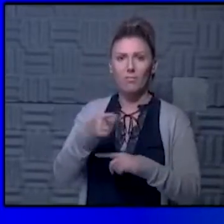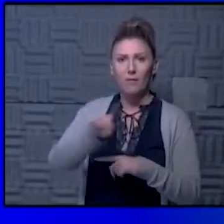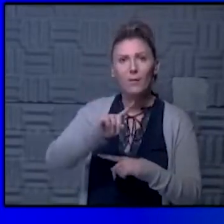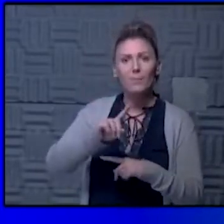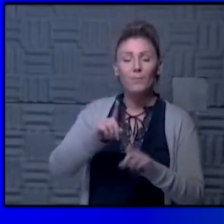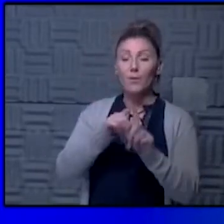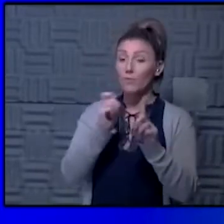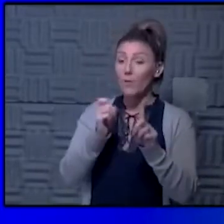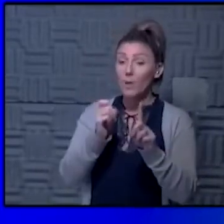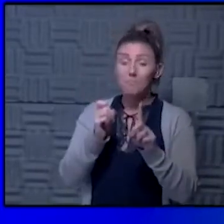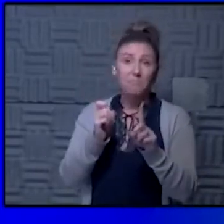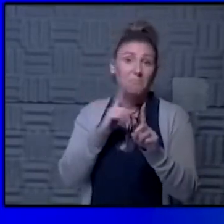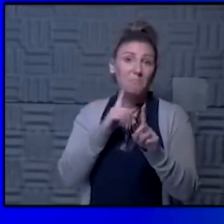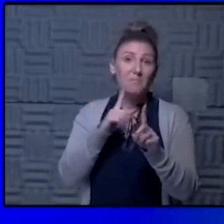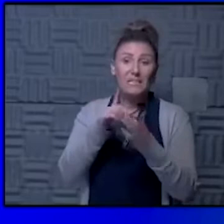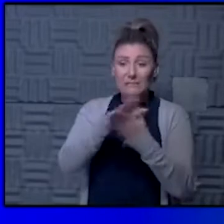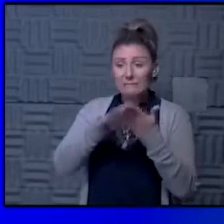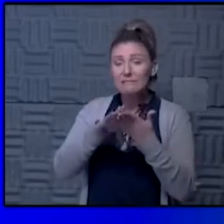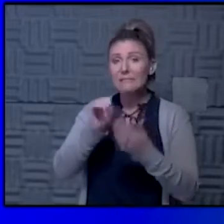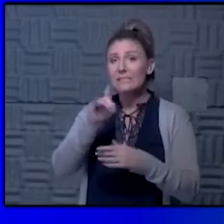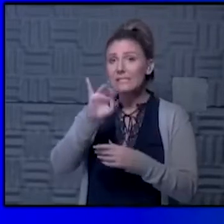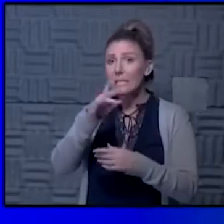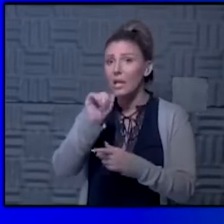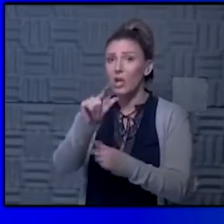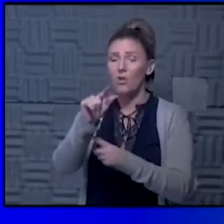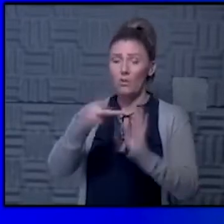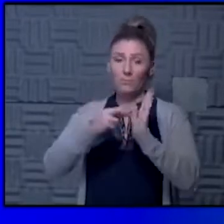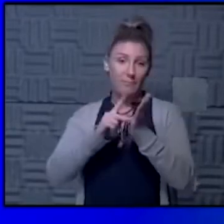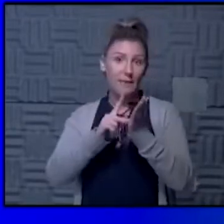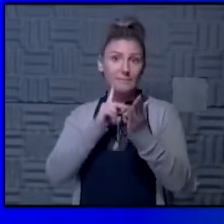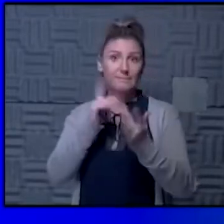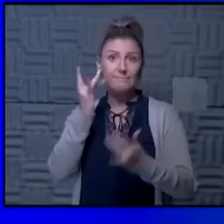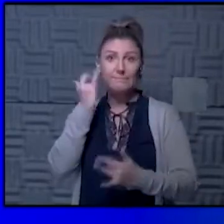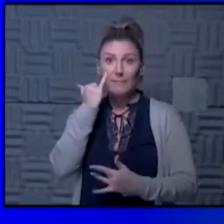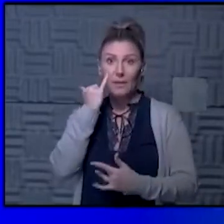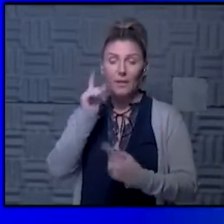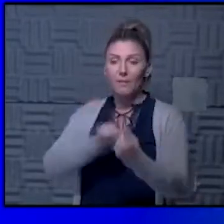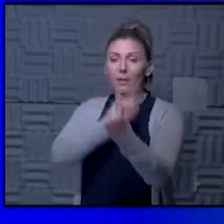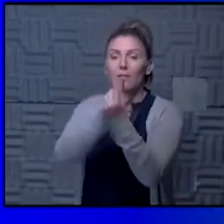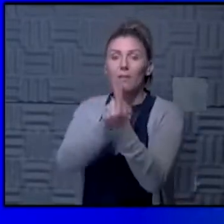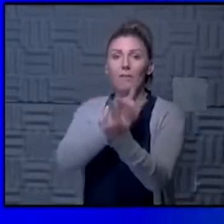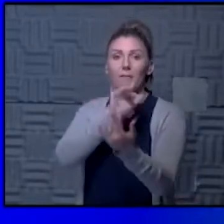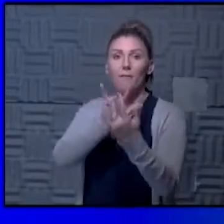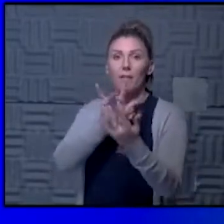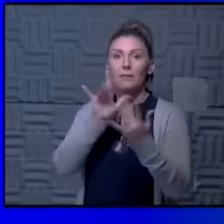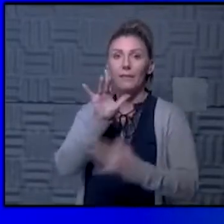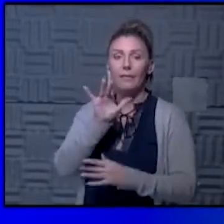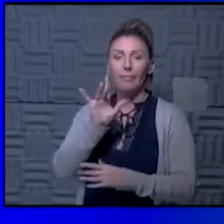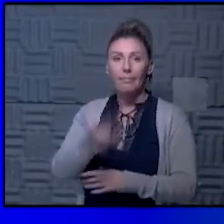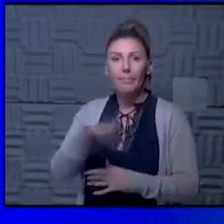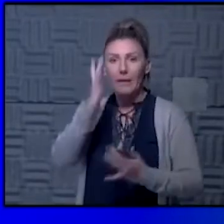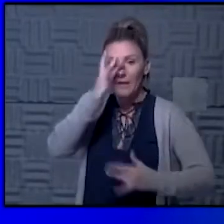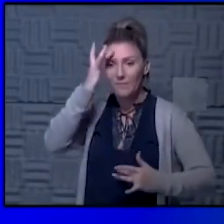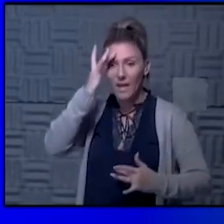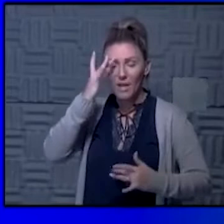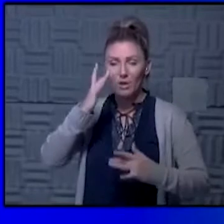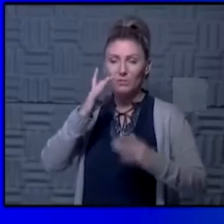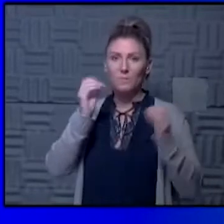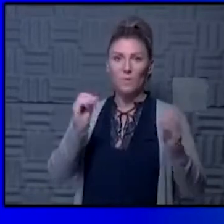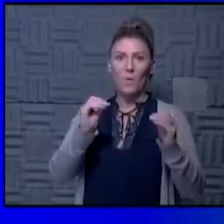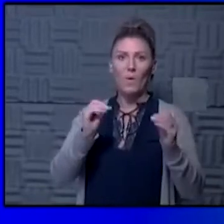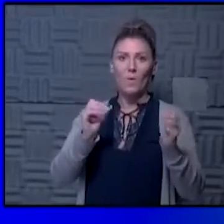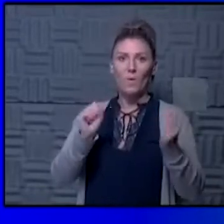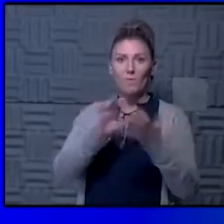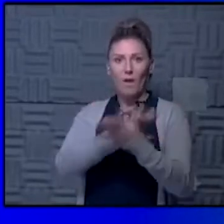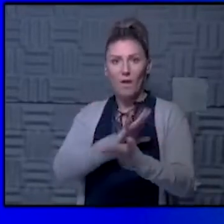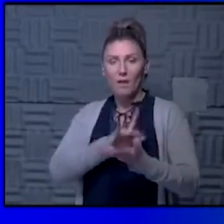Either sterilizing protection, meaning even if you come into contact with that virus, it doesn't have any effects, or protecting you from the disease,